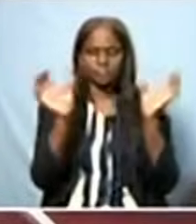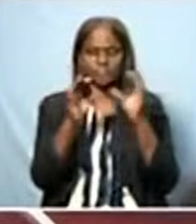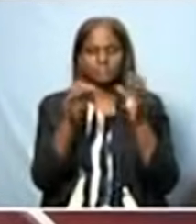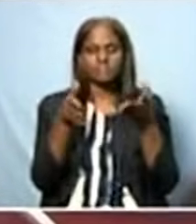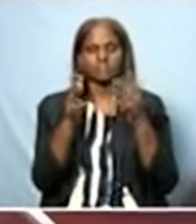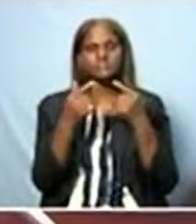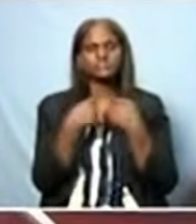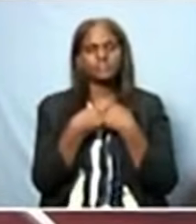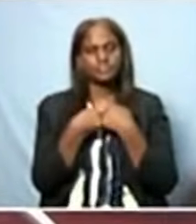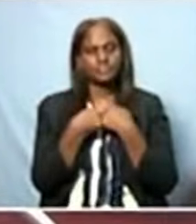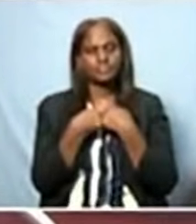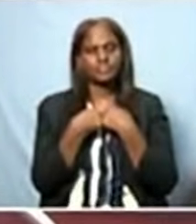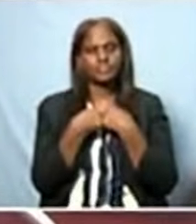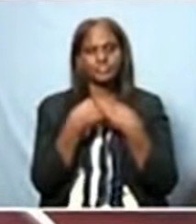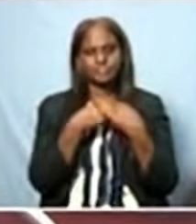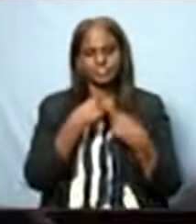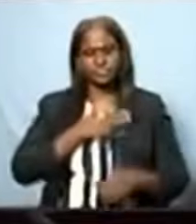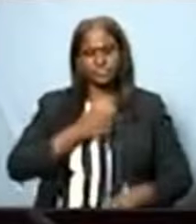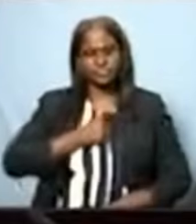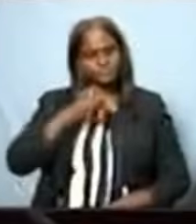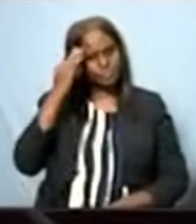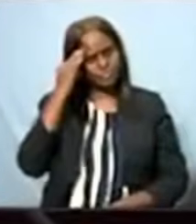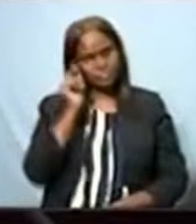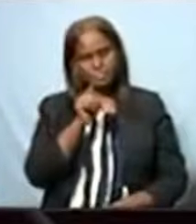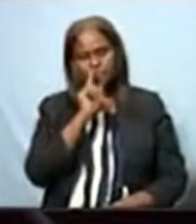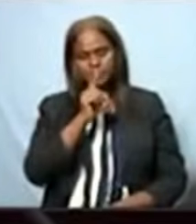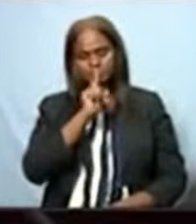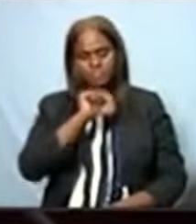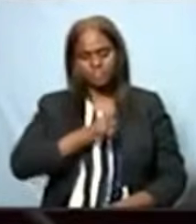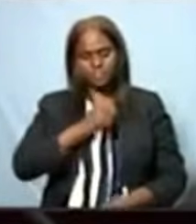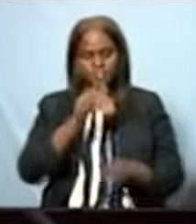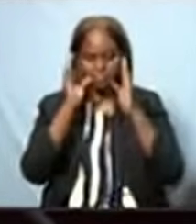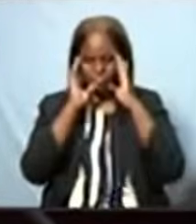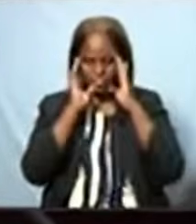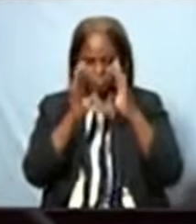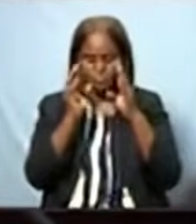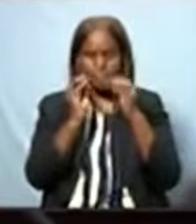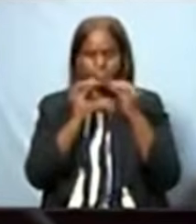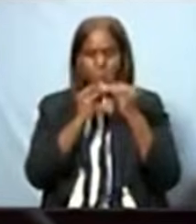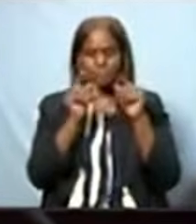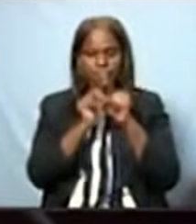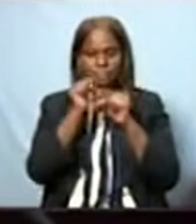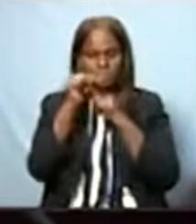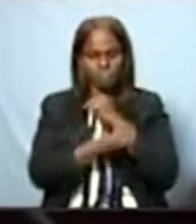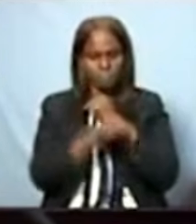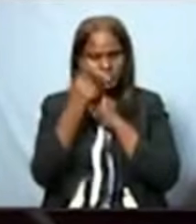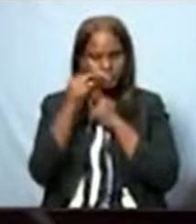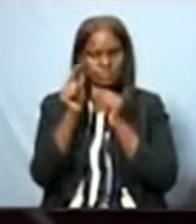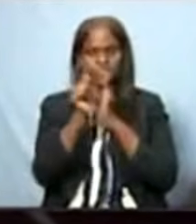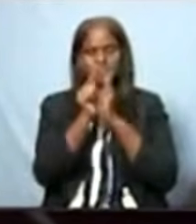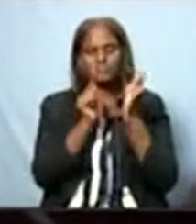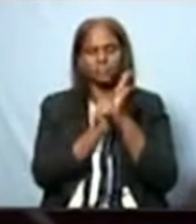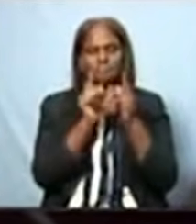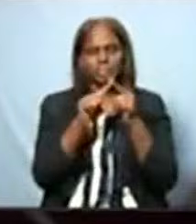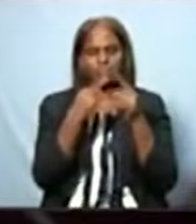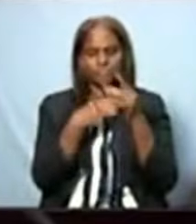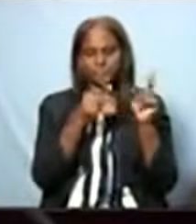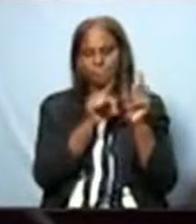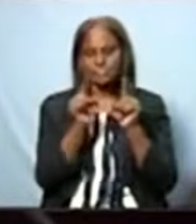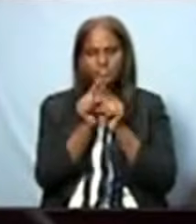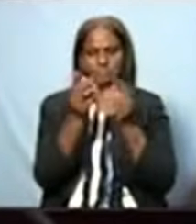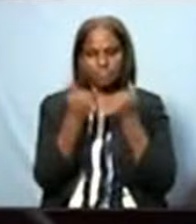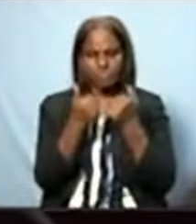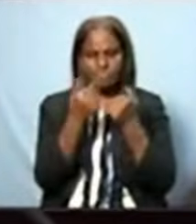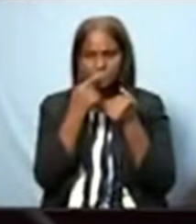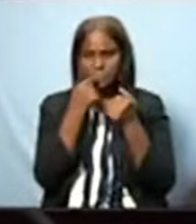me, that I know that the content that we are supposed to focus on is the content for the bill. But I also want to